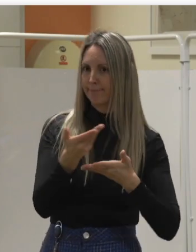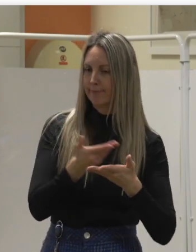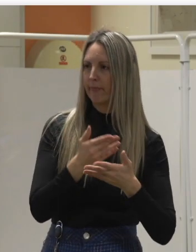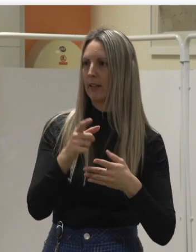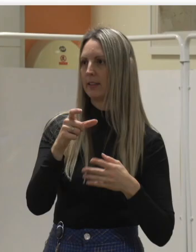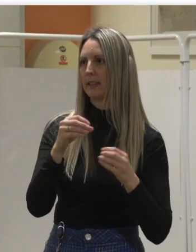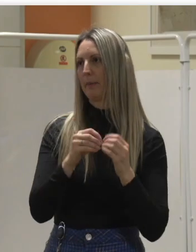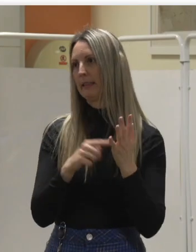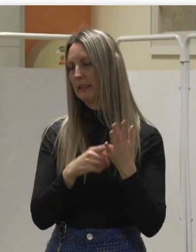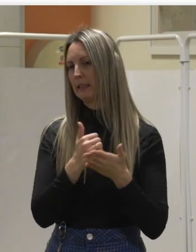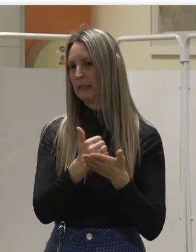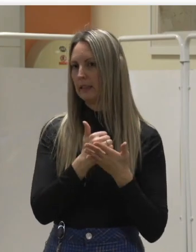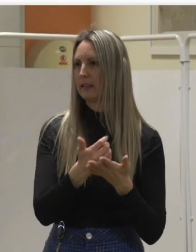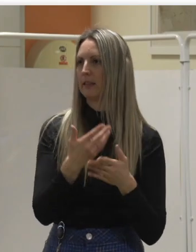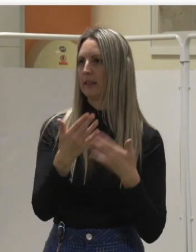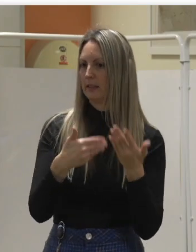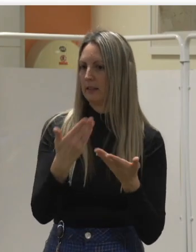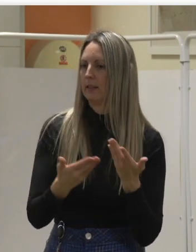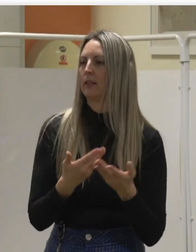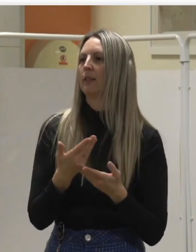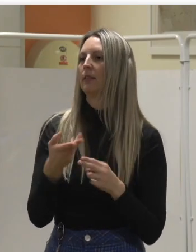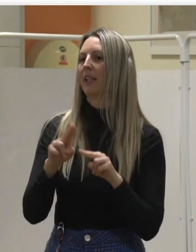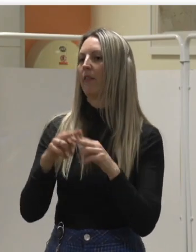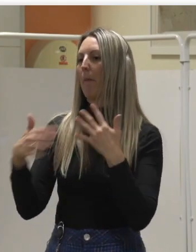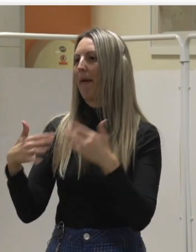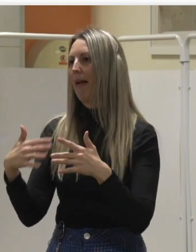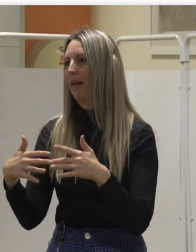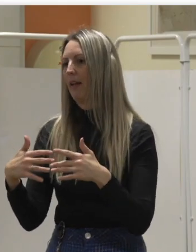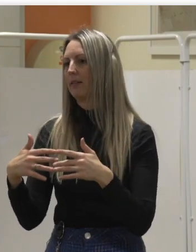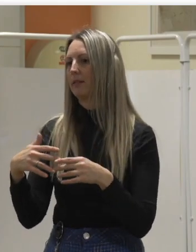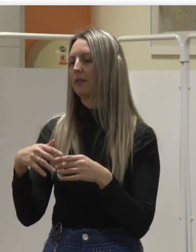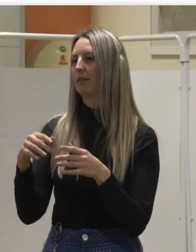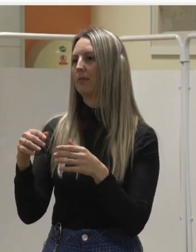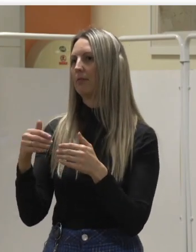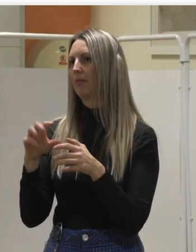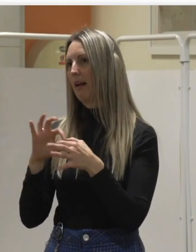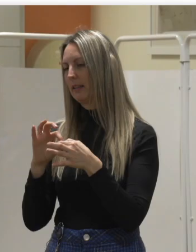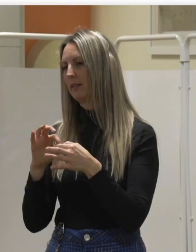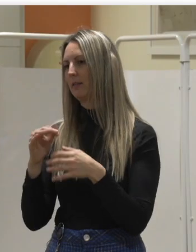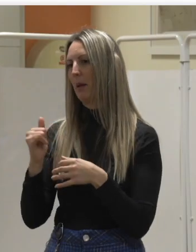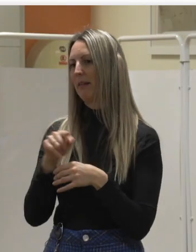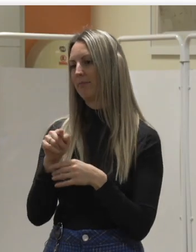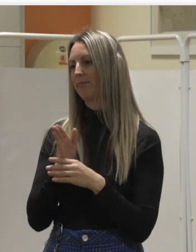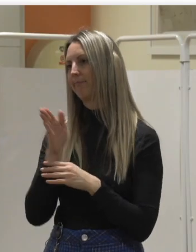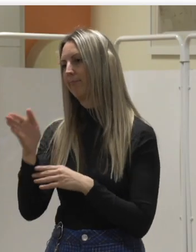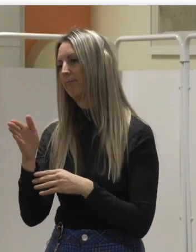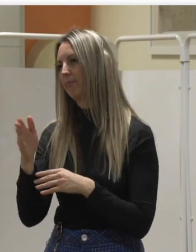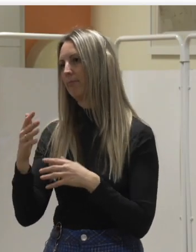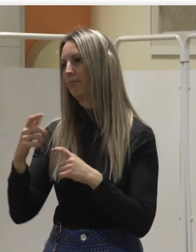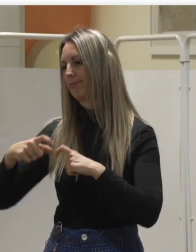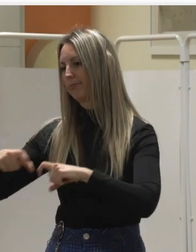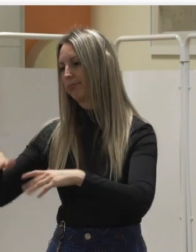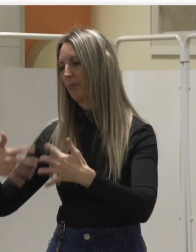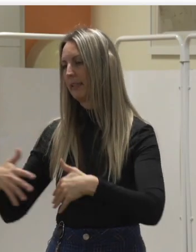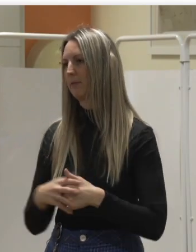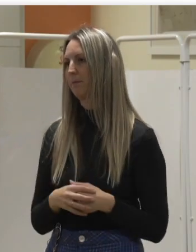fibromyalgia. With regards to polymyalgia, I don't think we have a specific preventive pathway for that